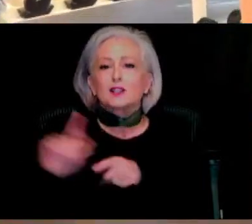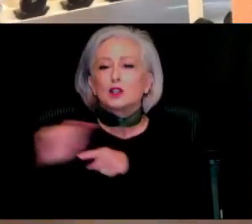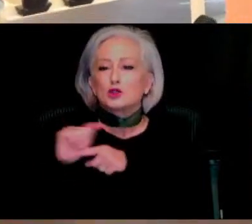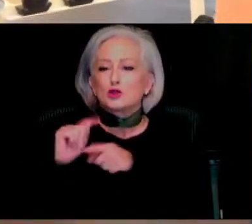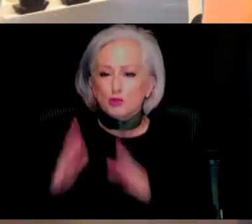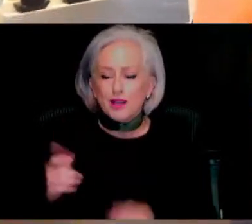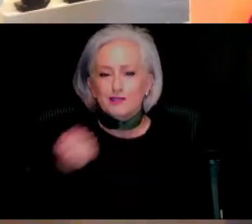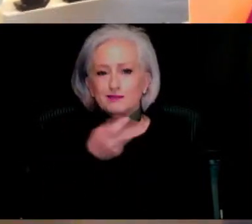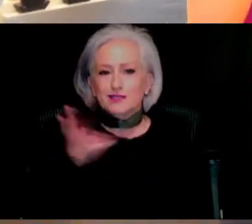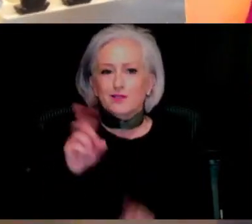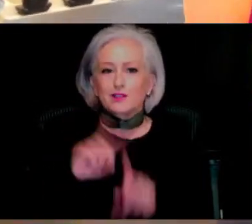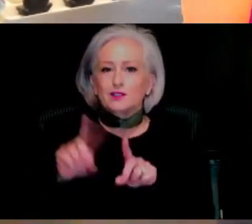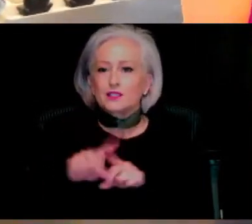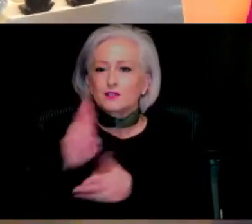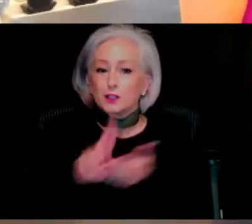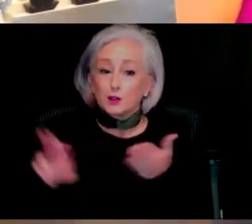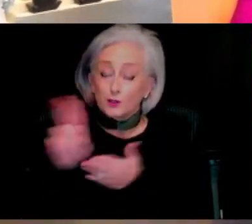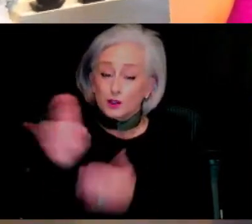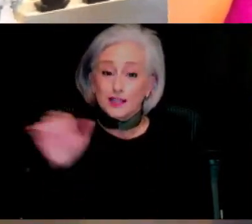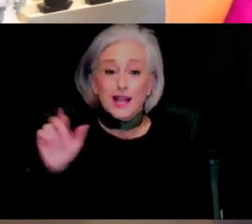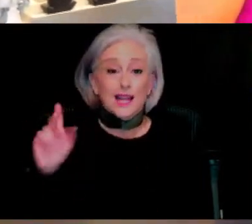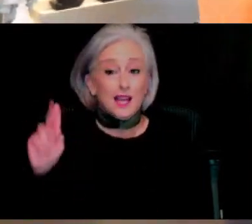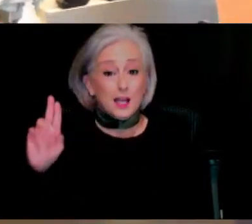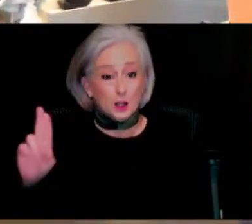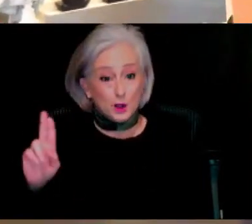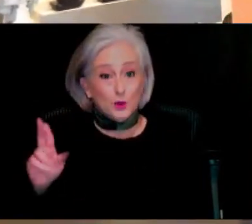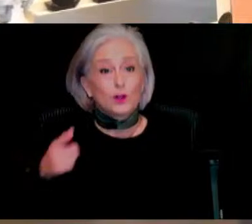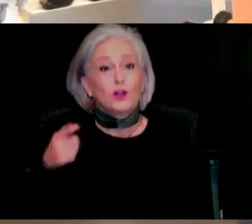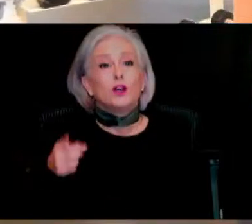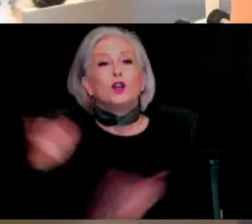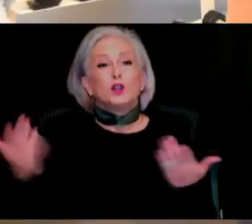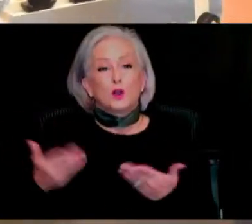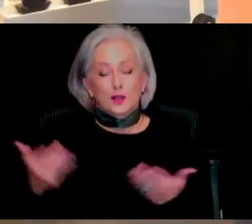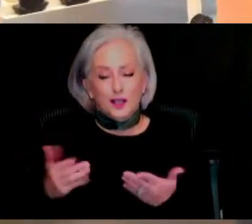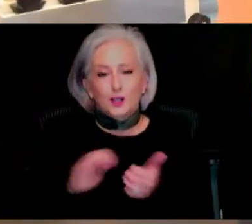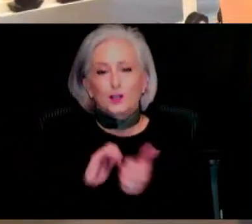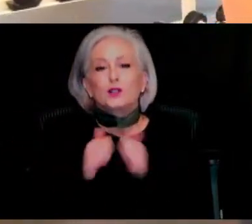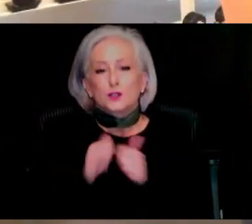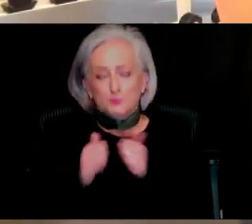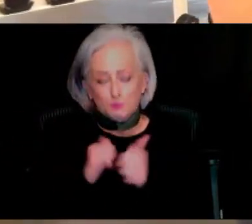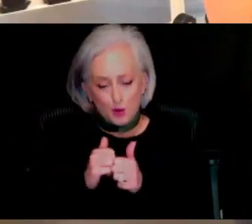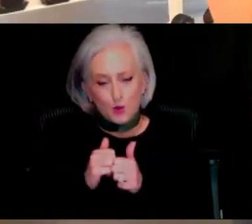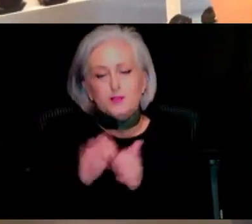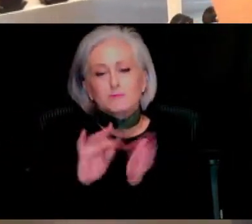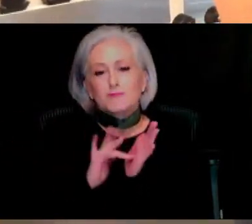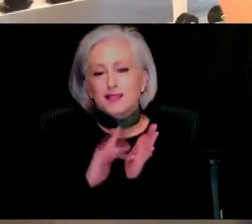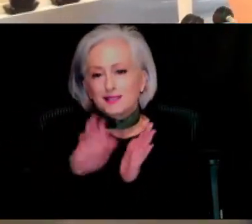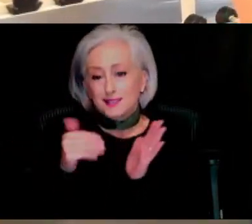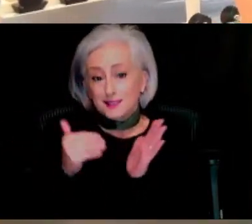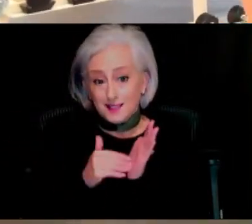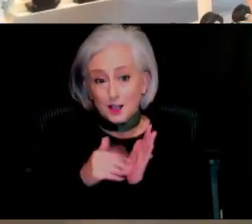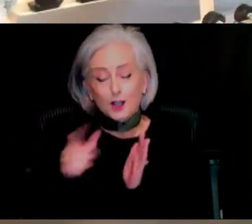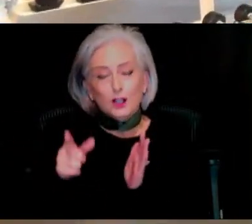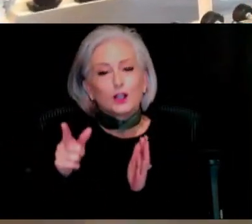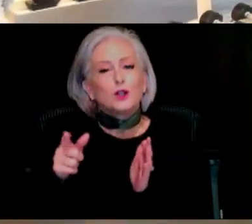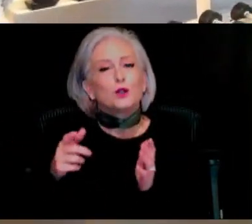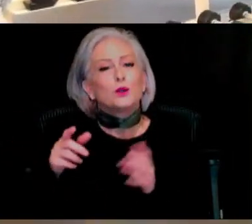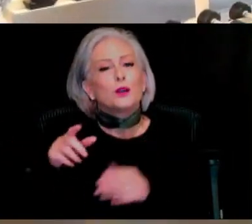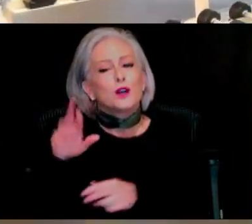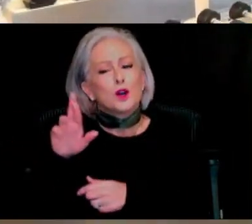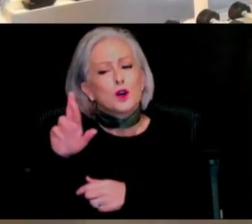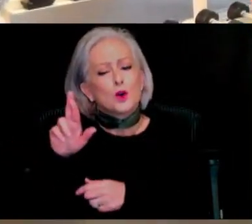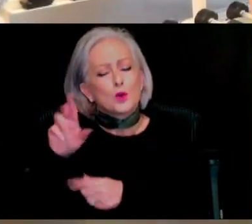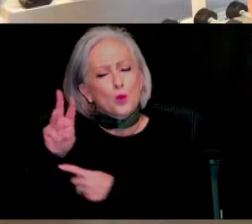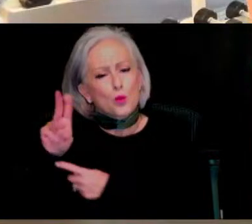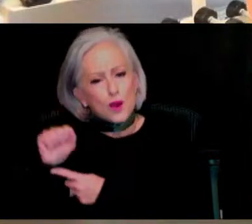KU. You're here at the Sports Medicine Performance Center. You also played in the NFL for, Rams, Saints,